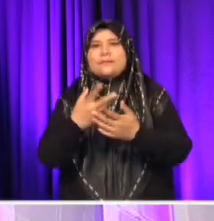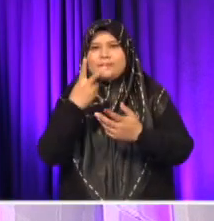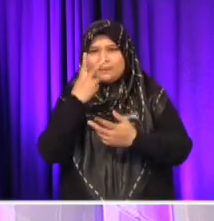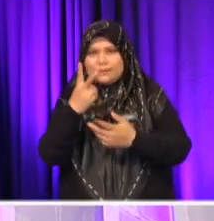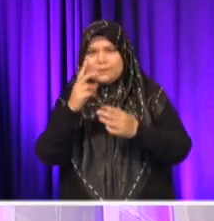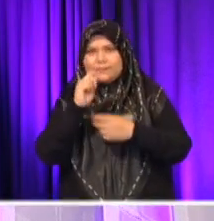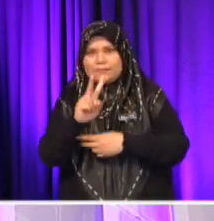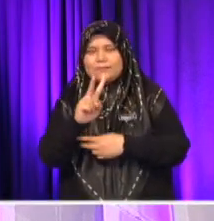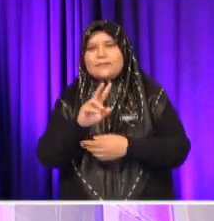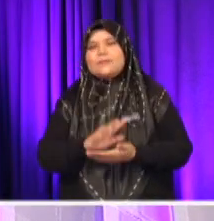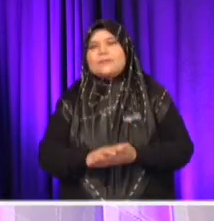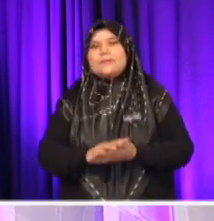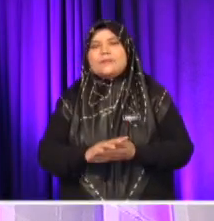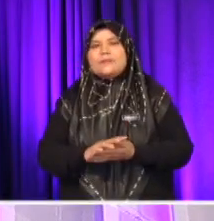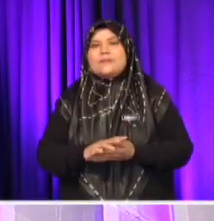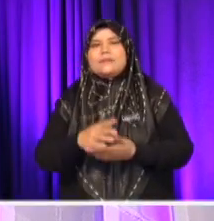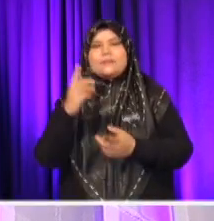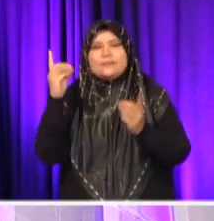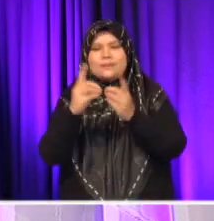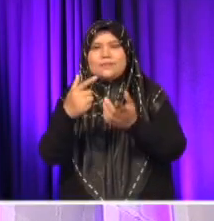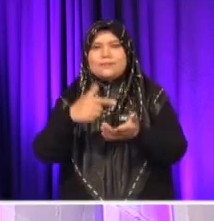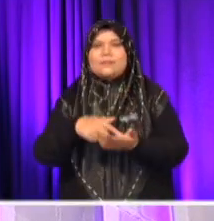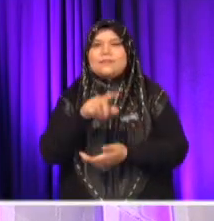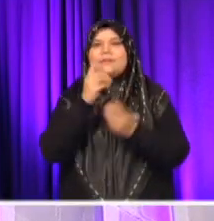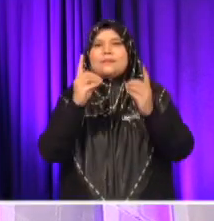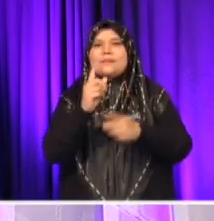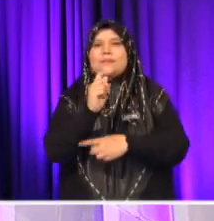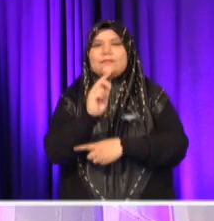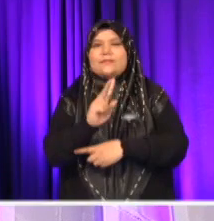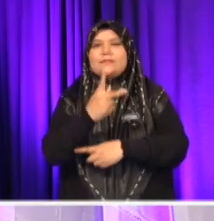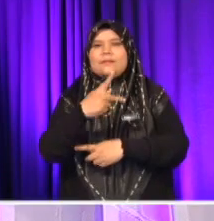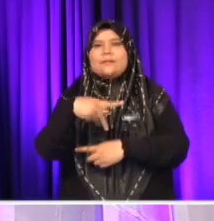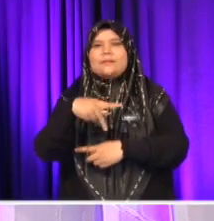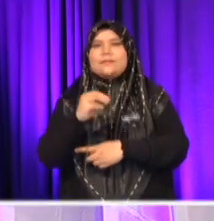that, we have come to the end of today's episode. We'll see you again only on EduwebTV